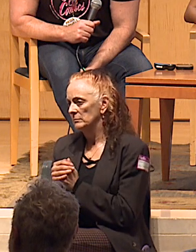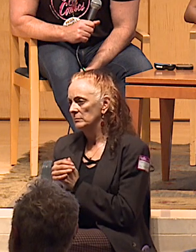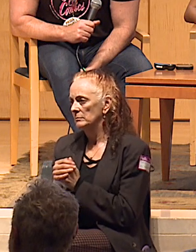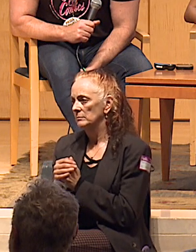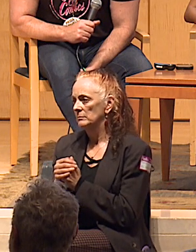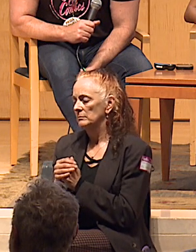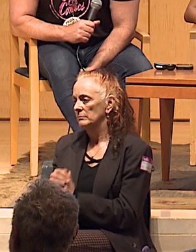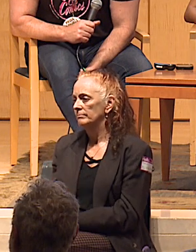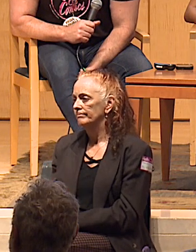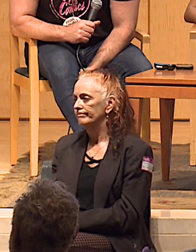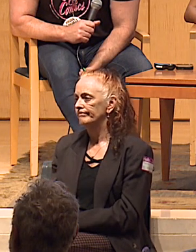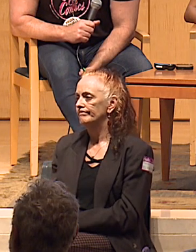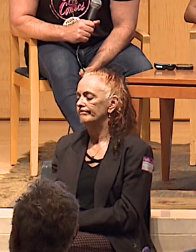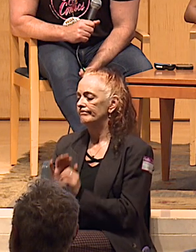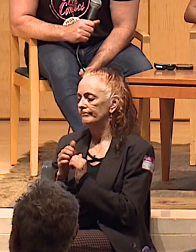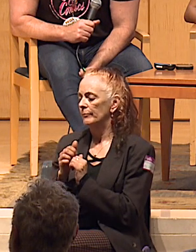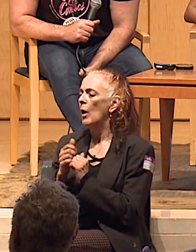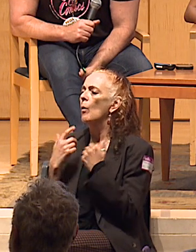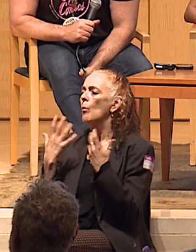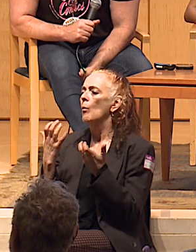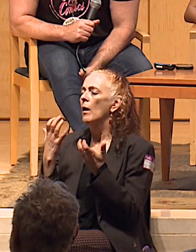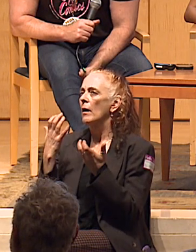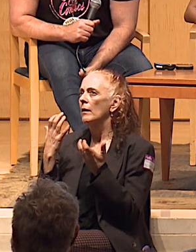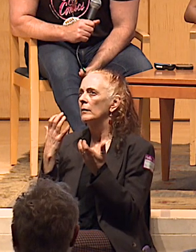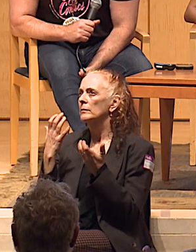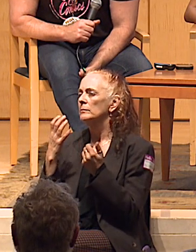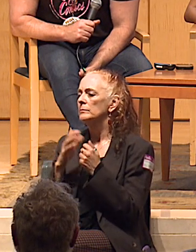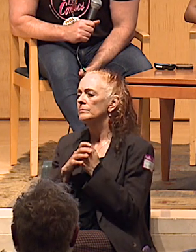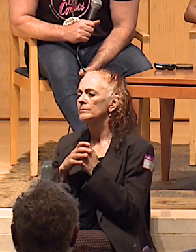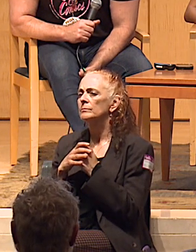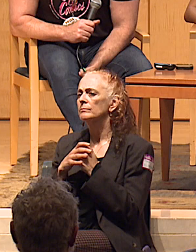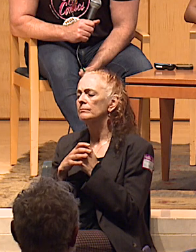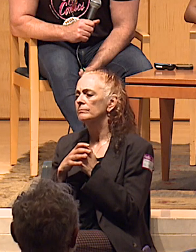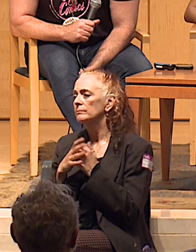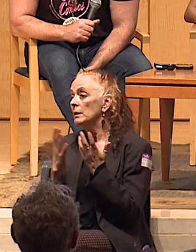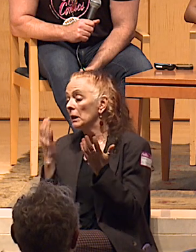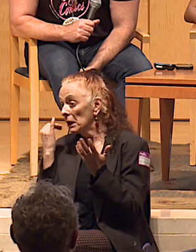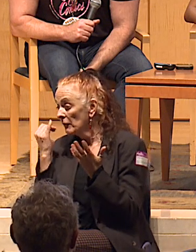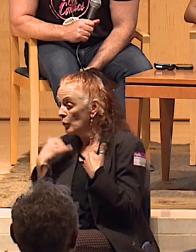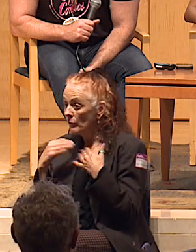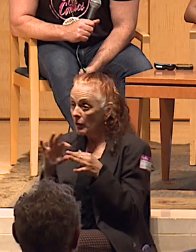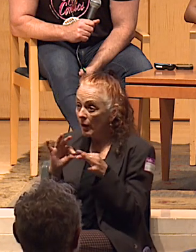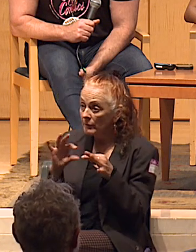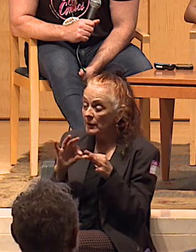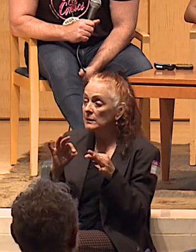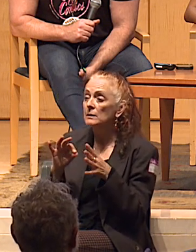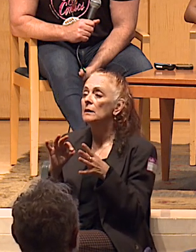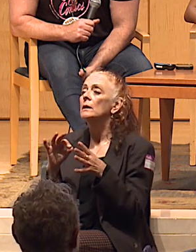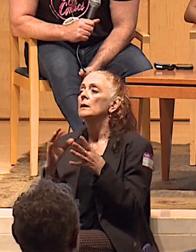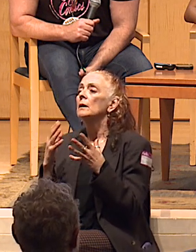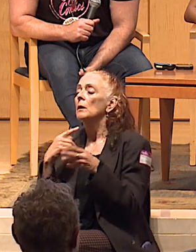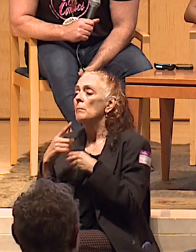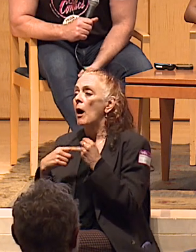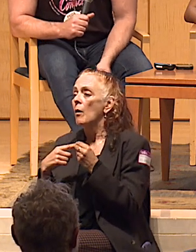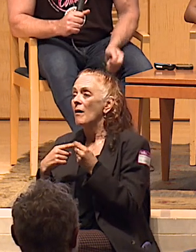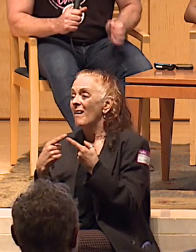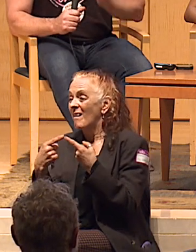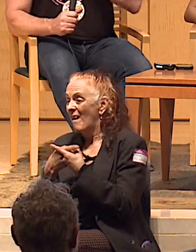any, how I would like to hear people discuss maybe if they have any conflict ever about,